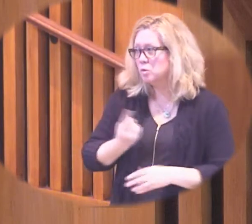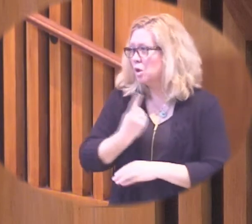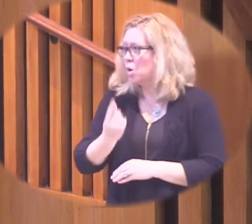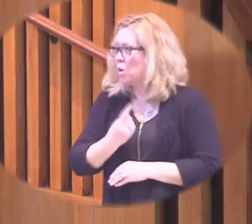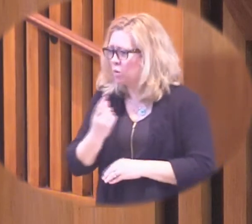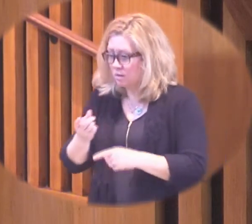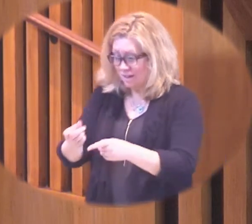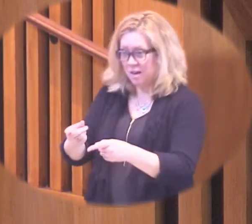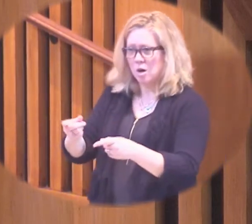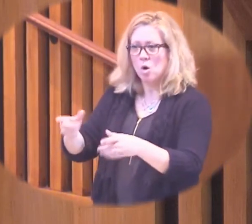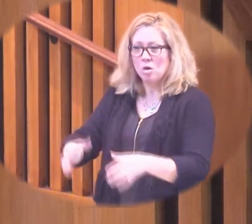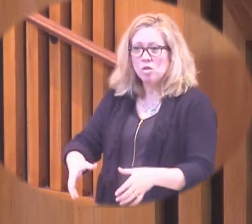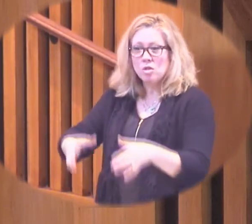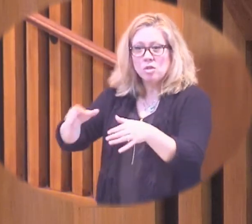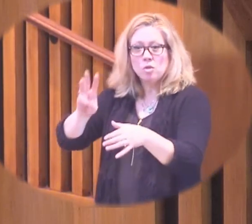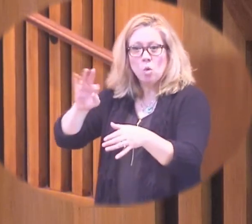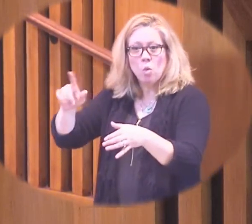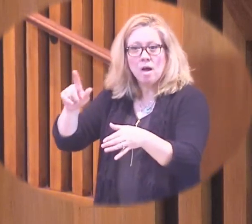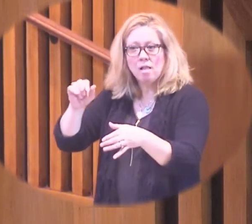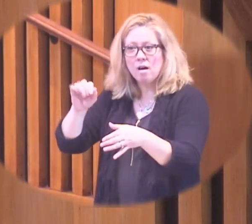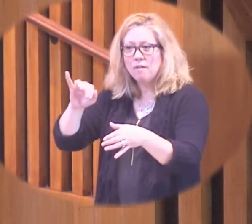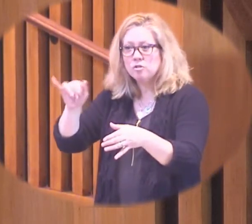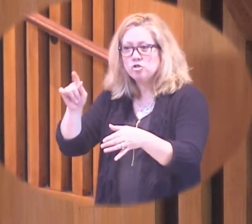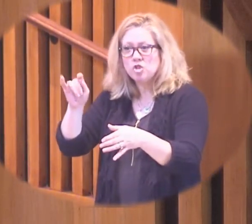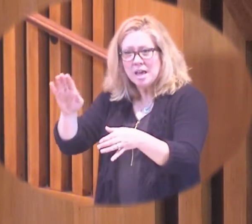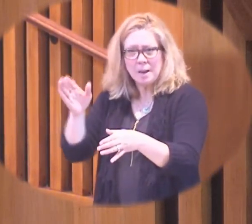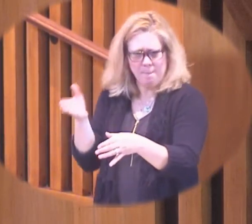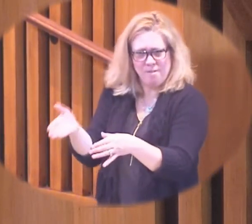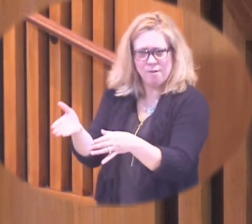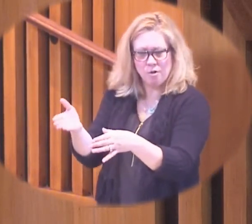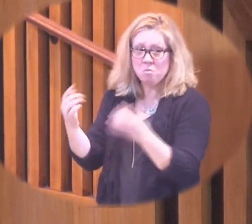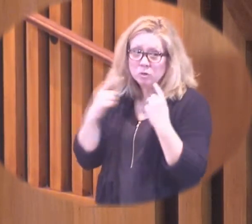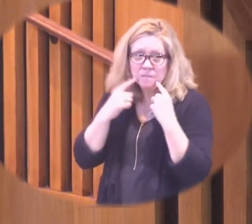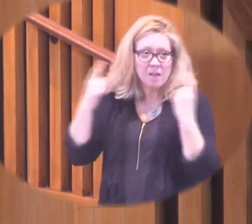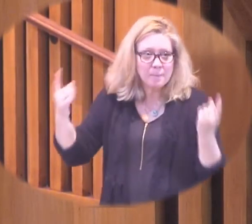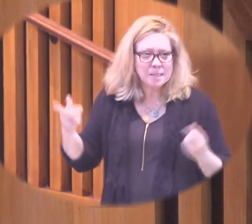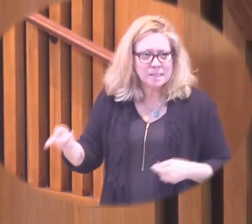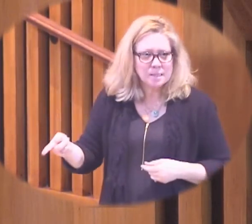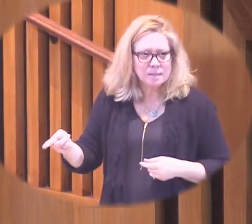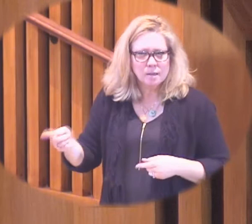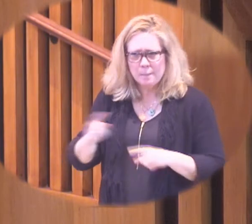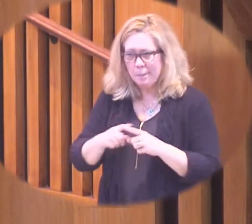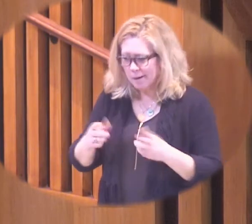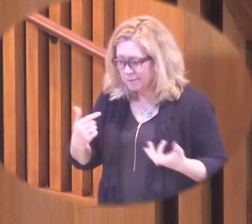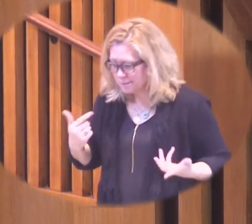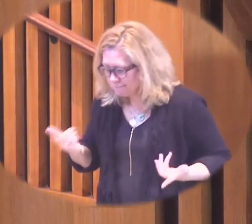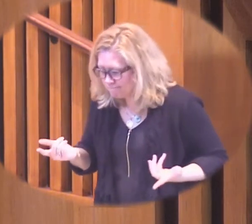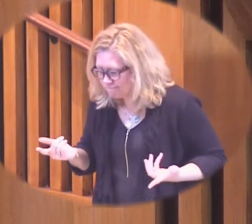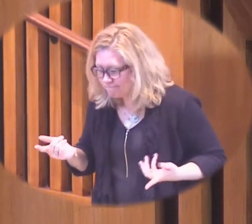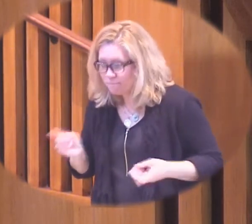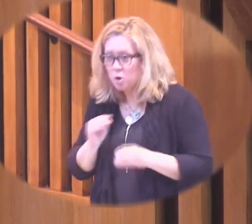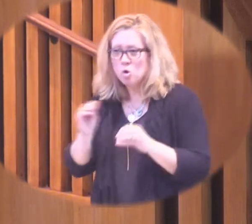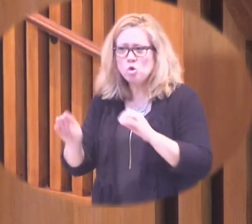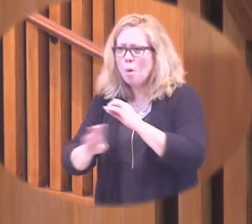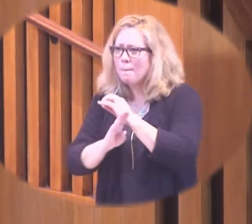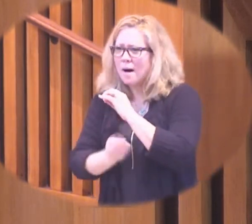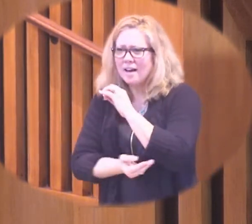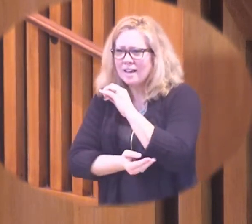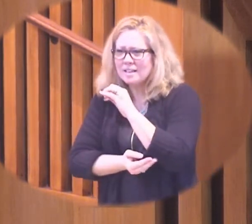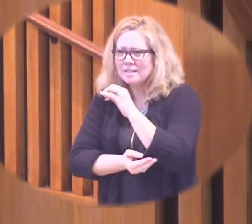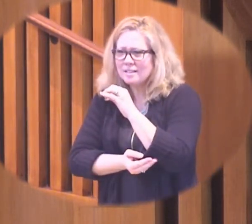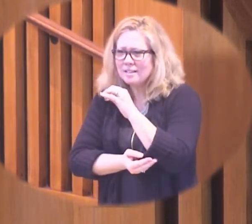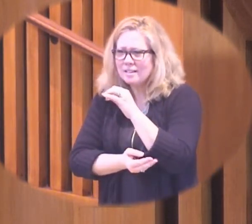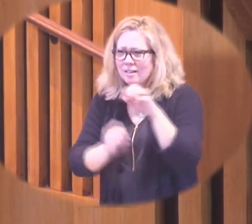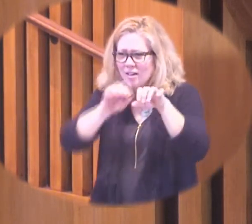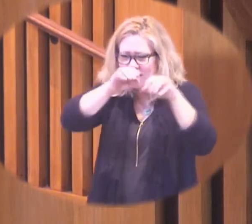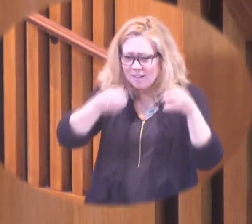there. But Jesus had no way to get anything down. He had no bucket to get down into the well to bring water